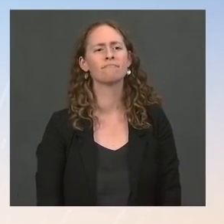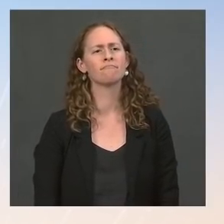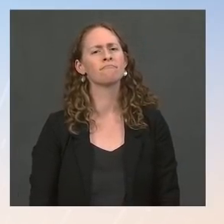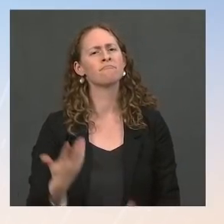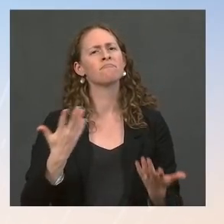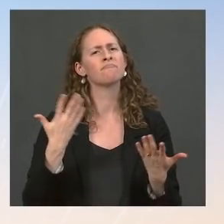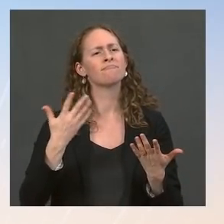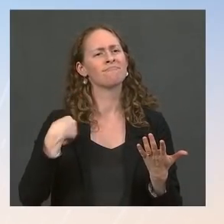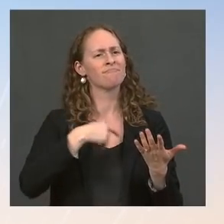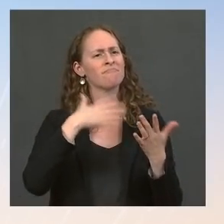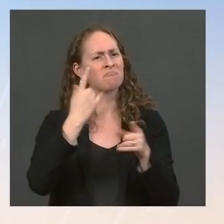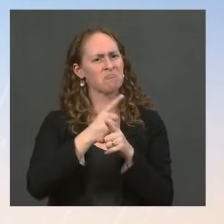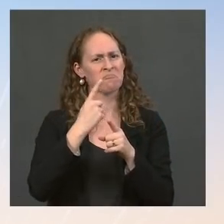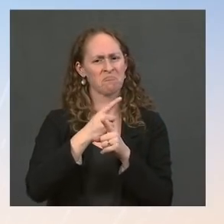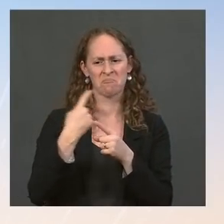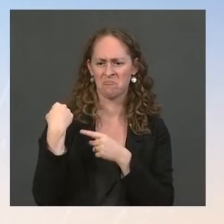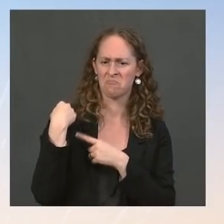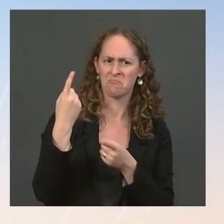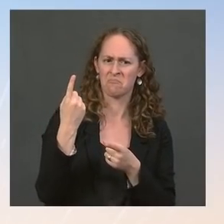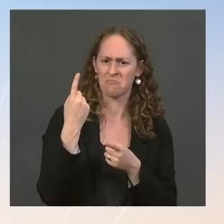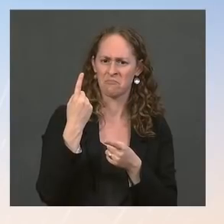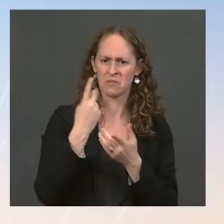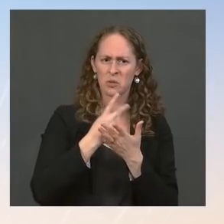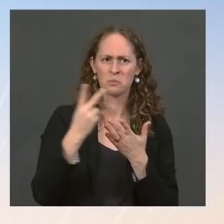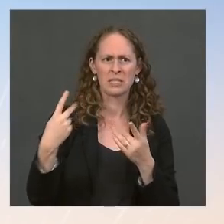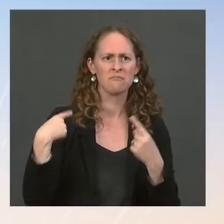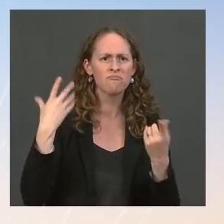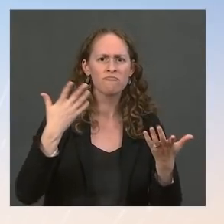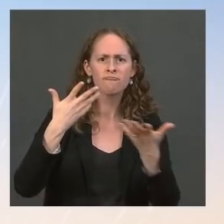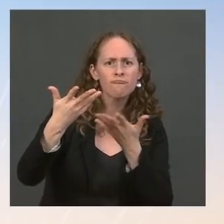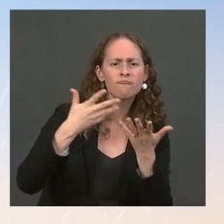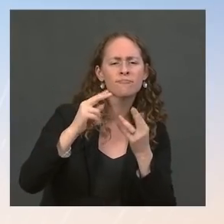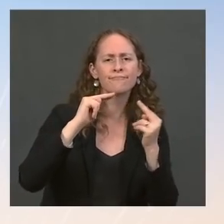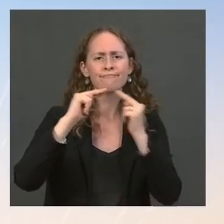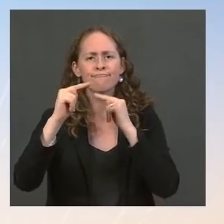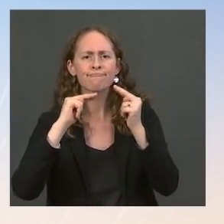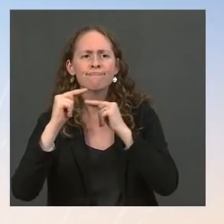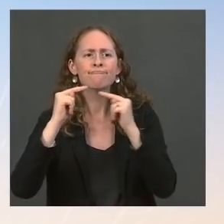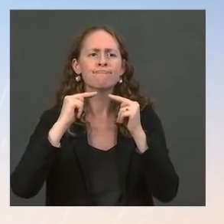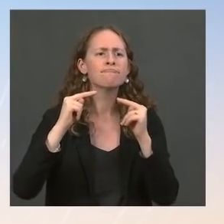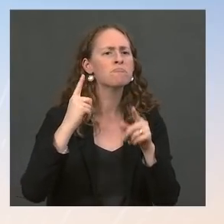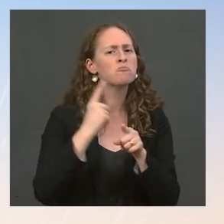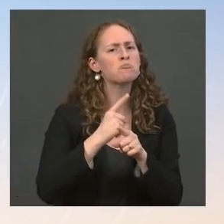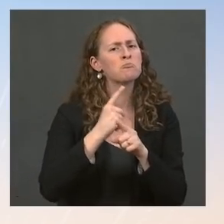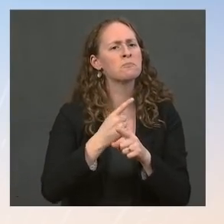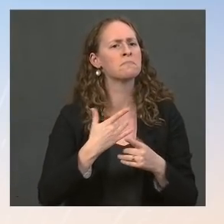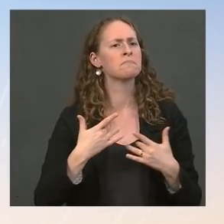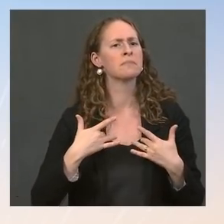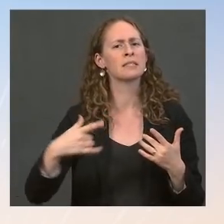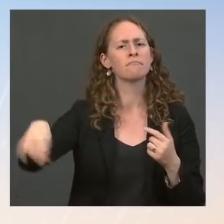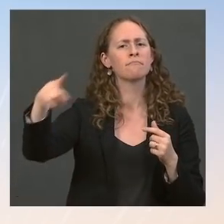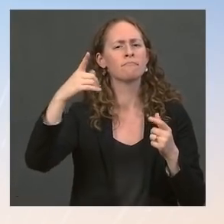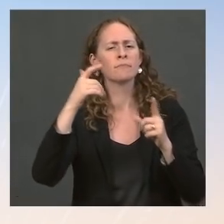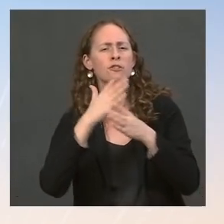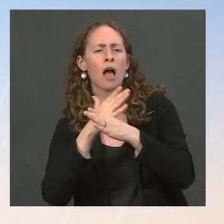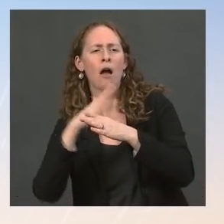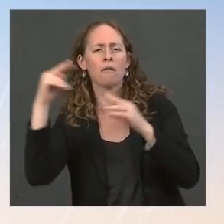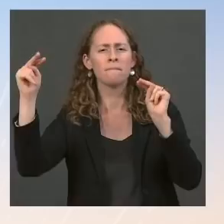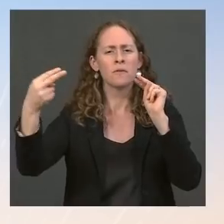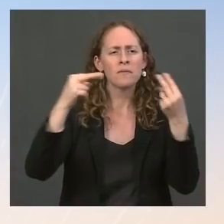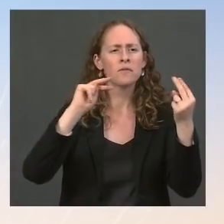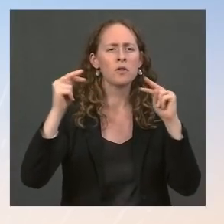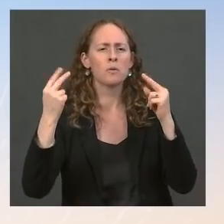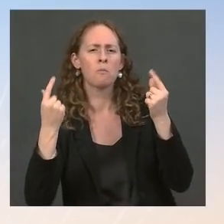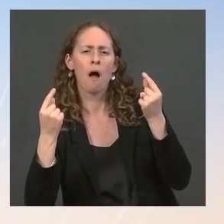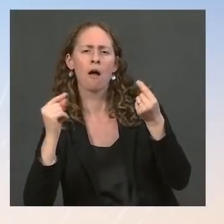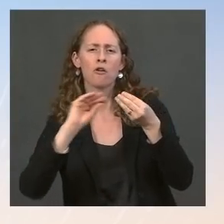10 days or 2 weeks of a discussion or negotiation for people's positions, their bottom lines,